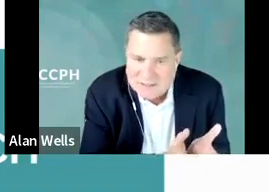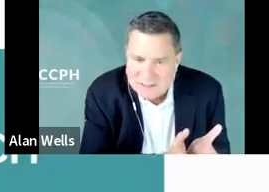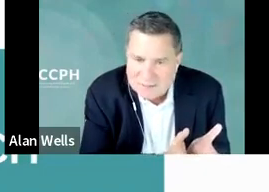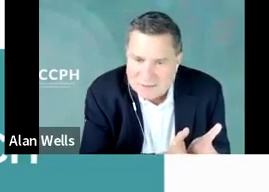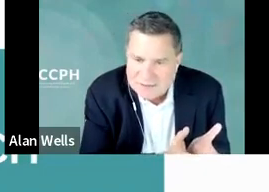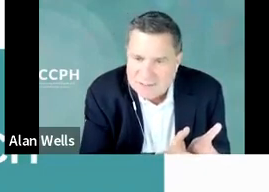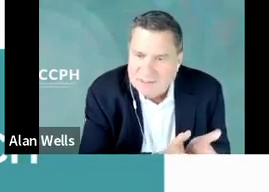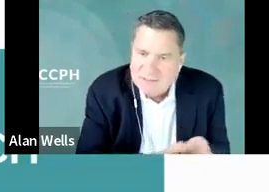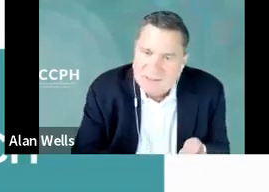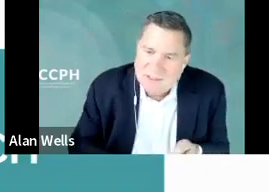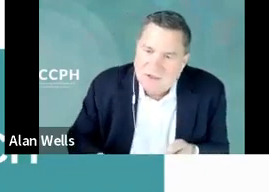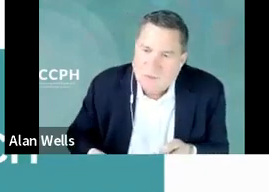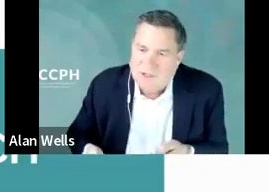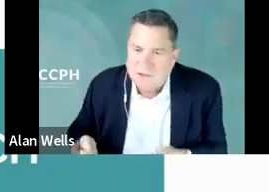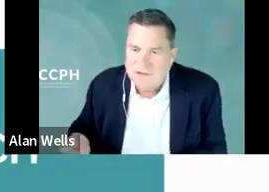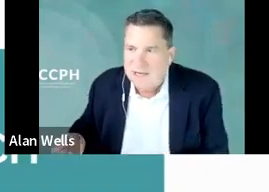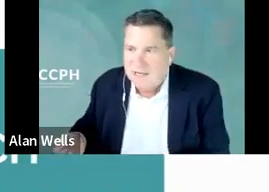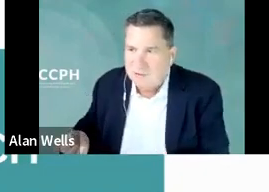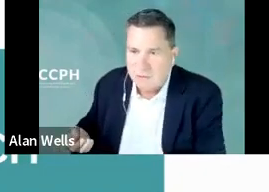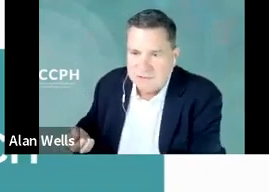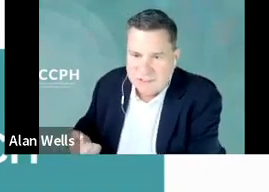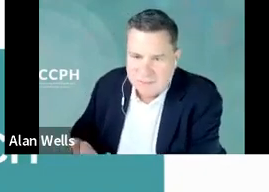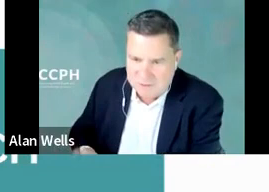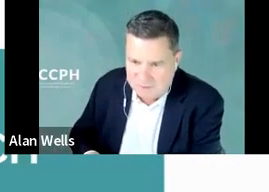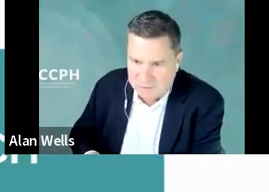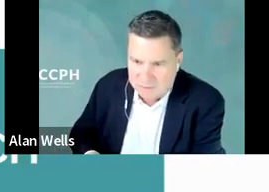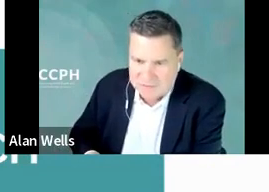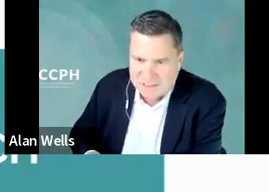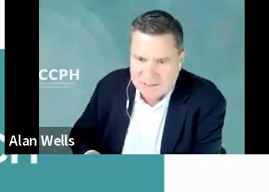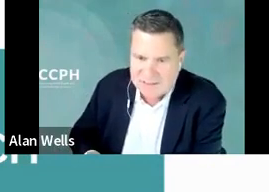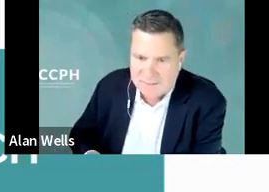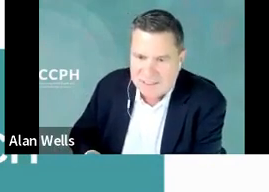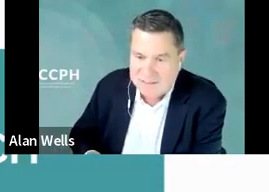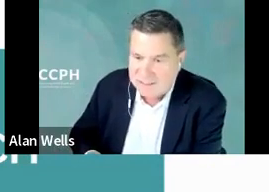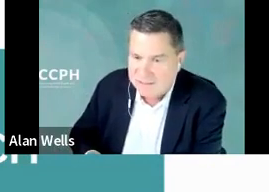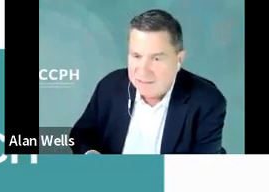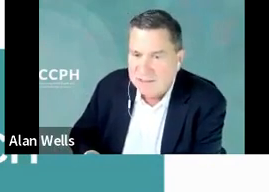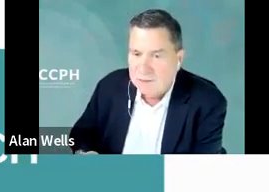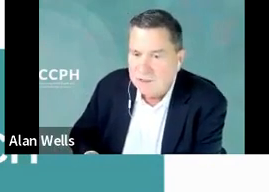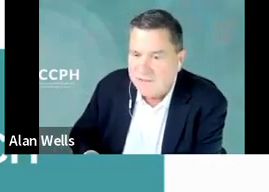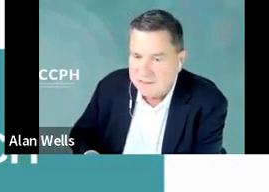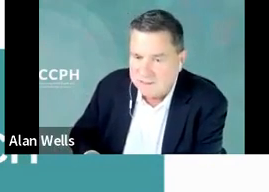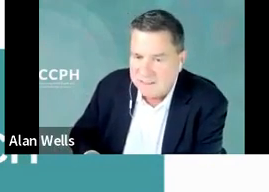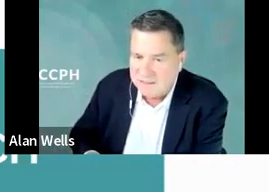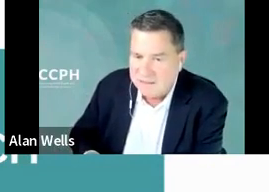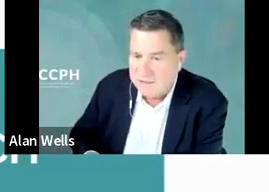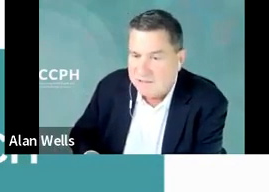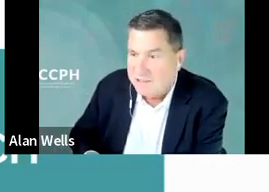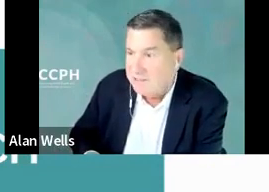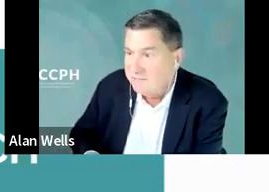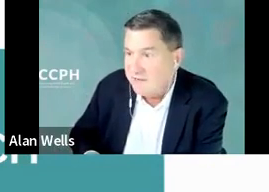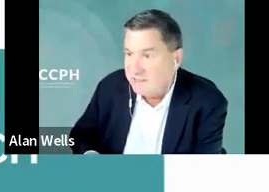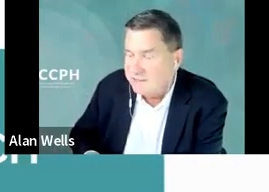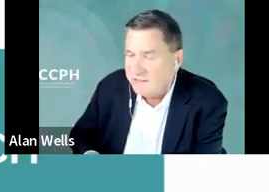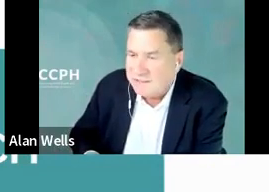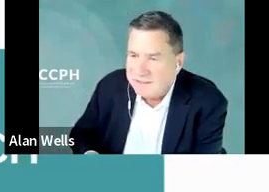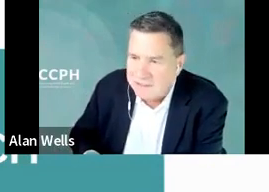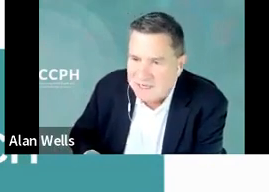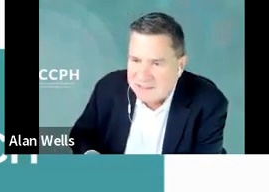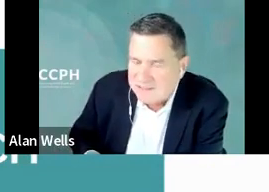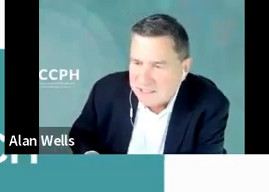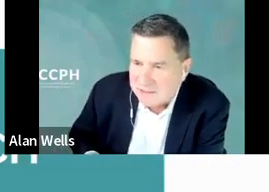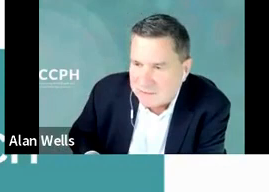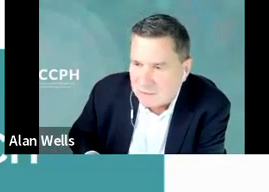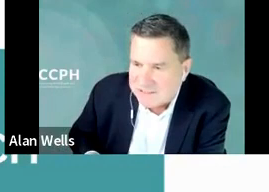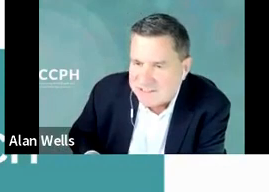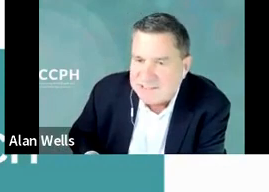to an academic community, we look towards community partners that disseminate data who are affected by the community. In fact,